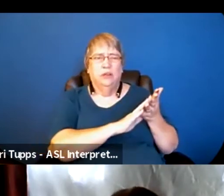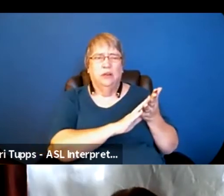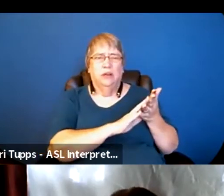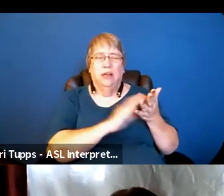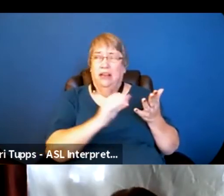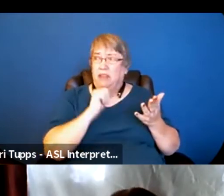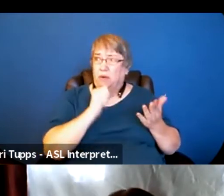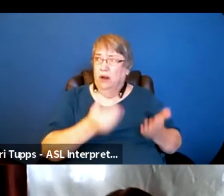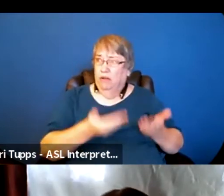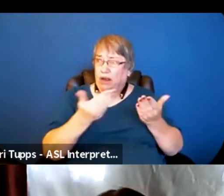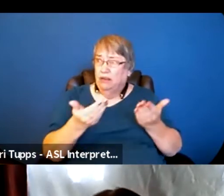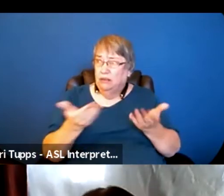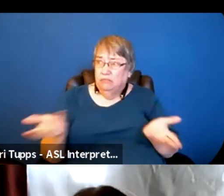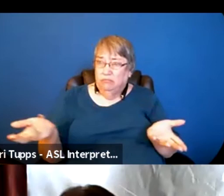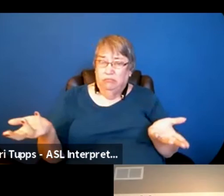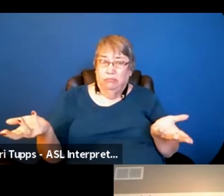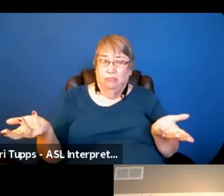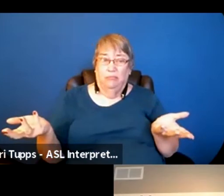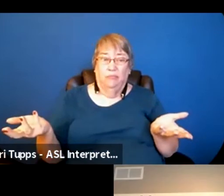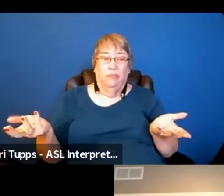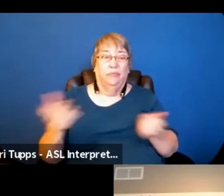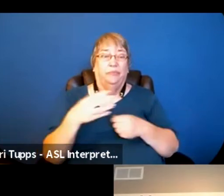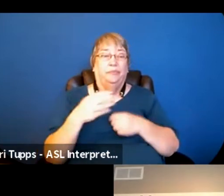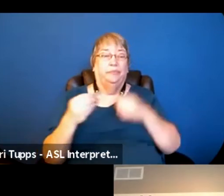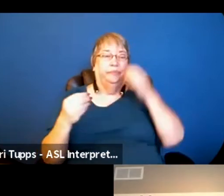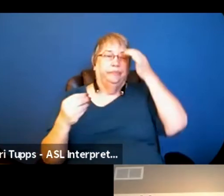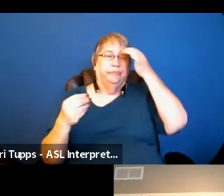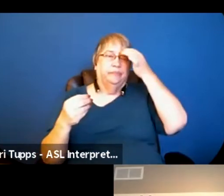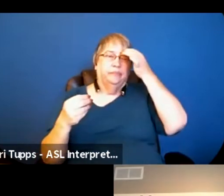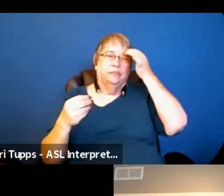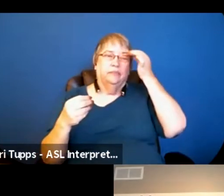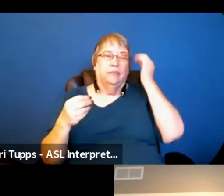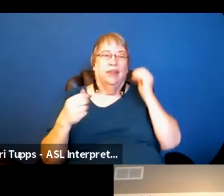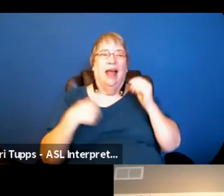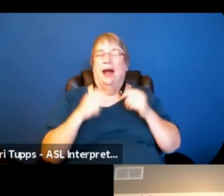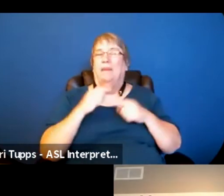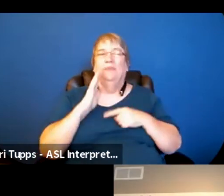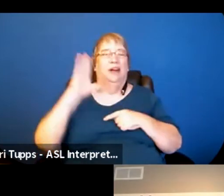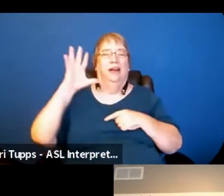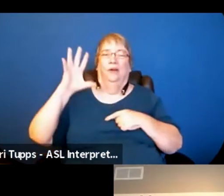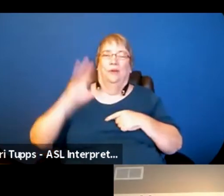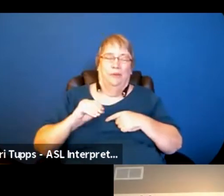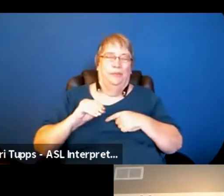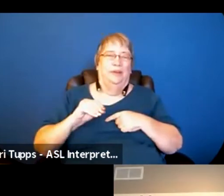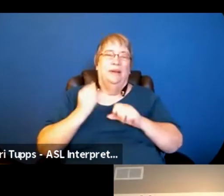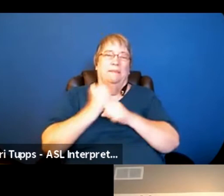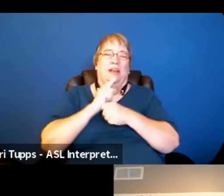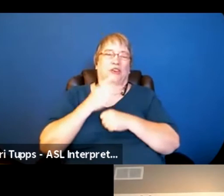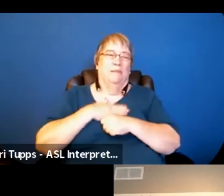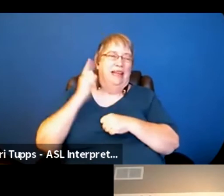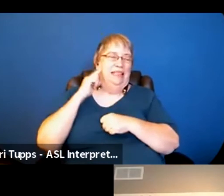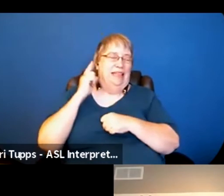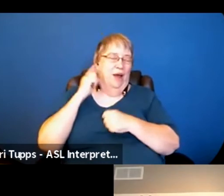raised. And I'm going to turn my camera off again, just so to make sure you can still hear me. And